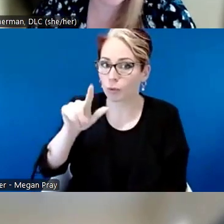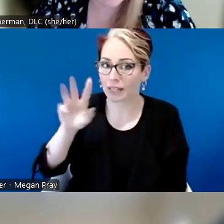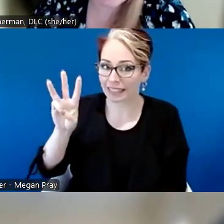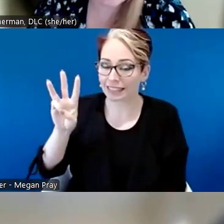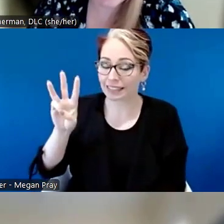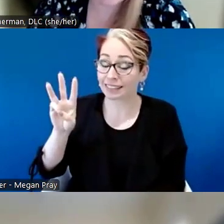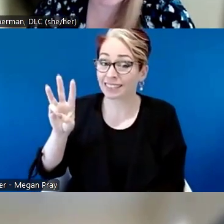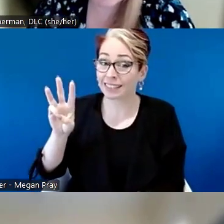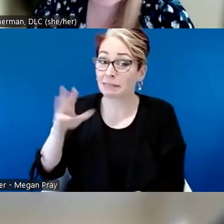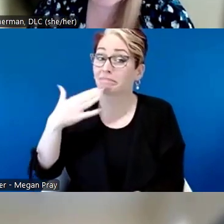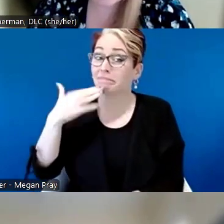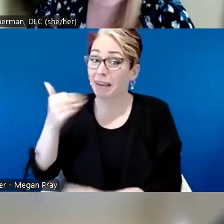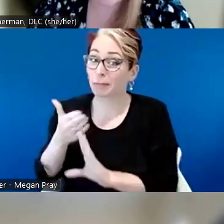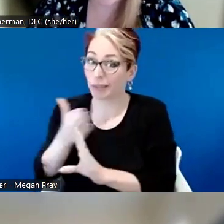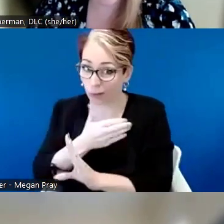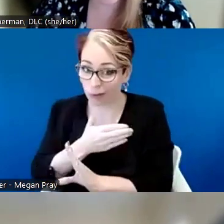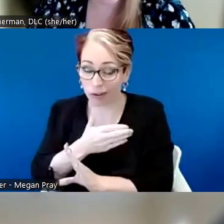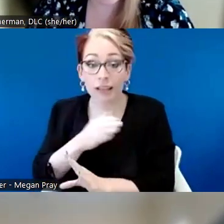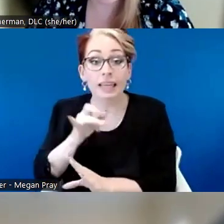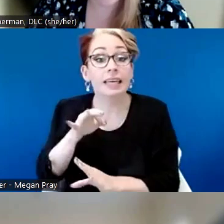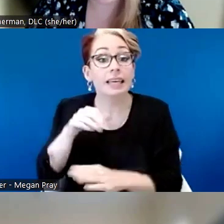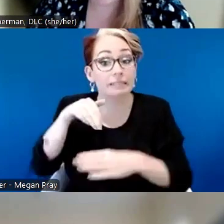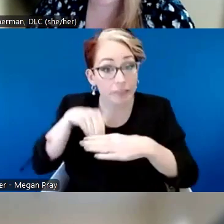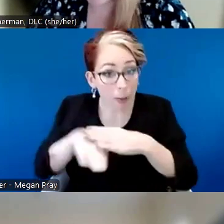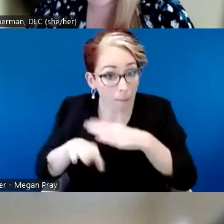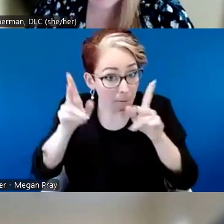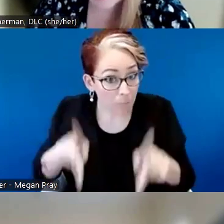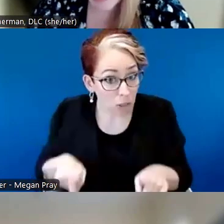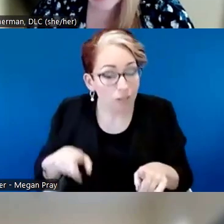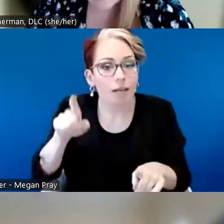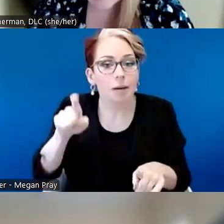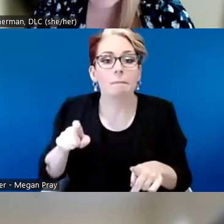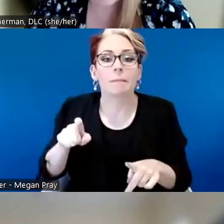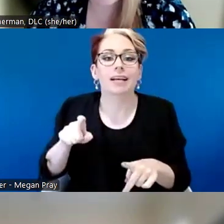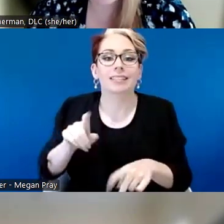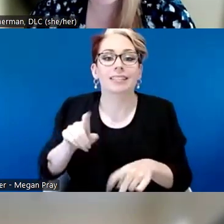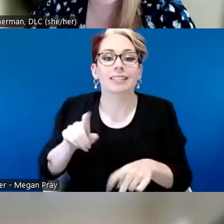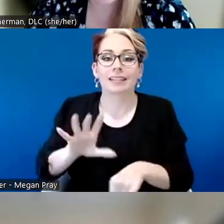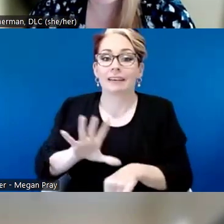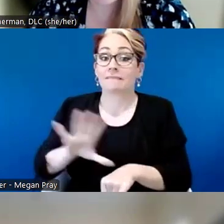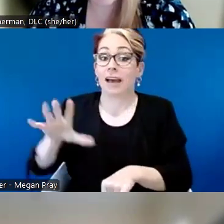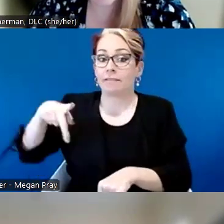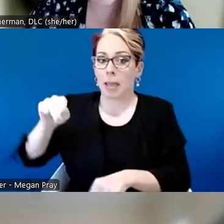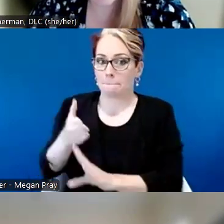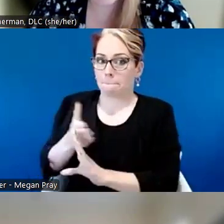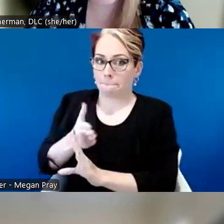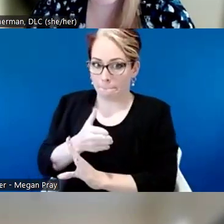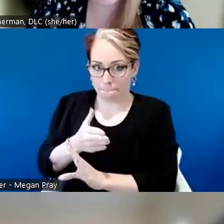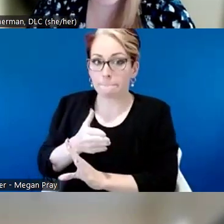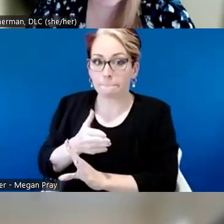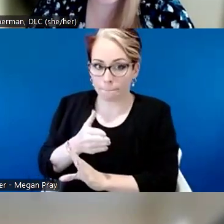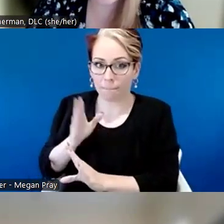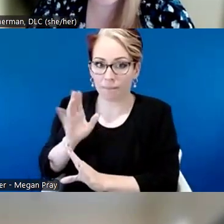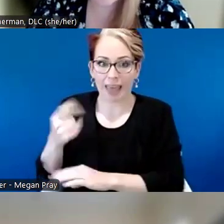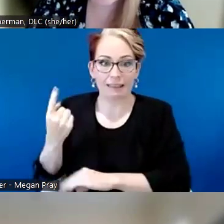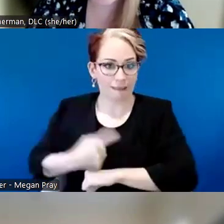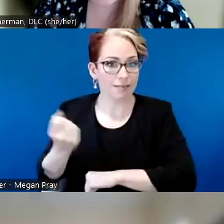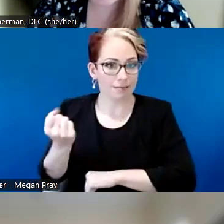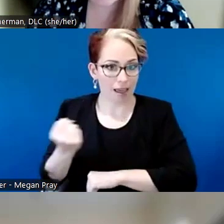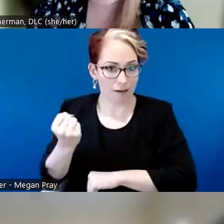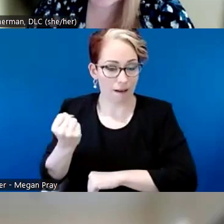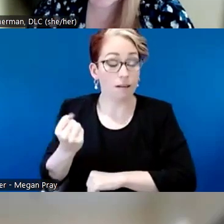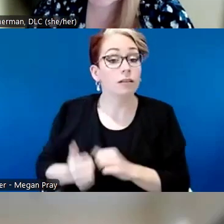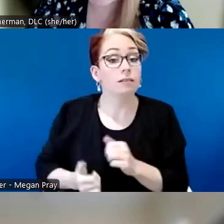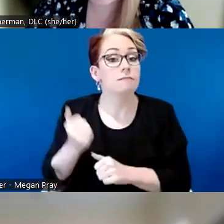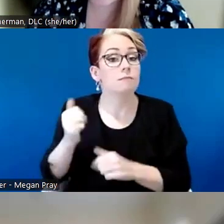If you're registering in person, you have to register by 5 p.m. on Saturday. Most like town clerks or